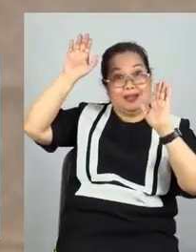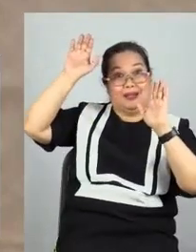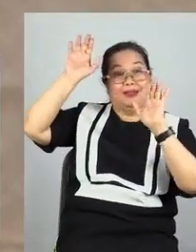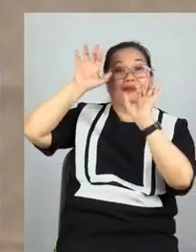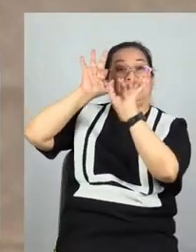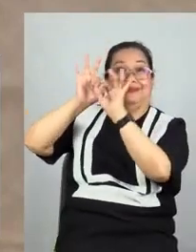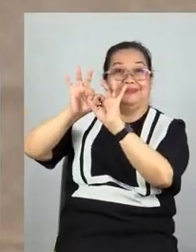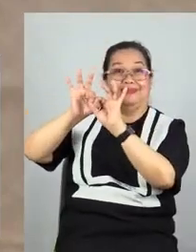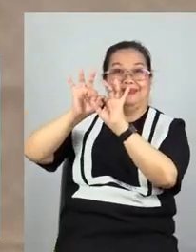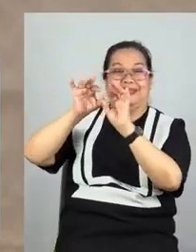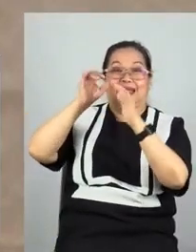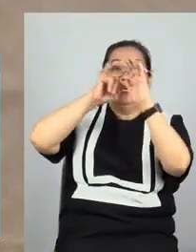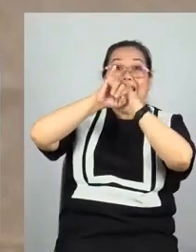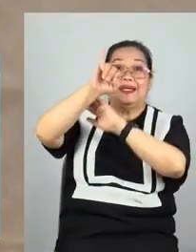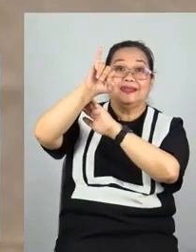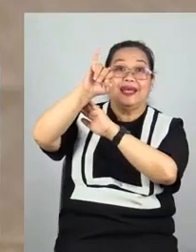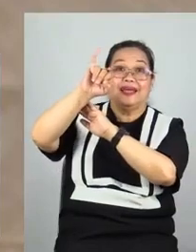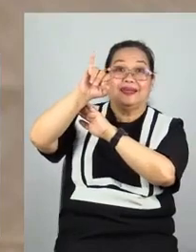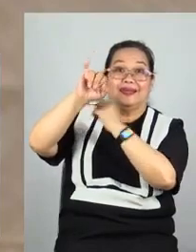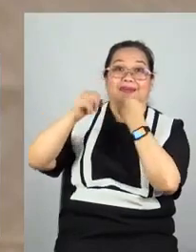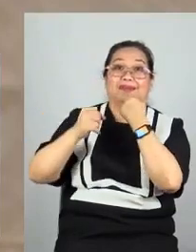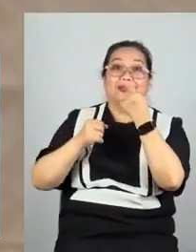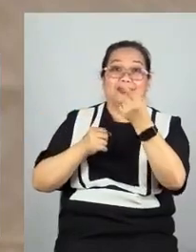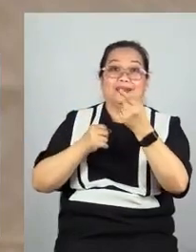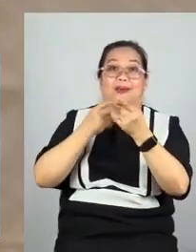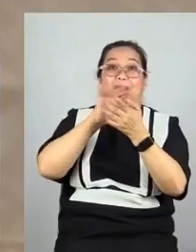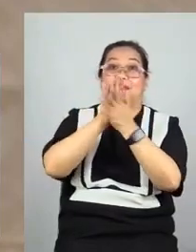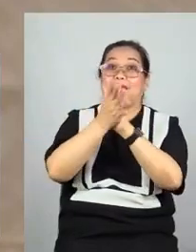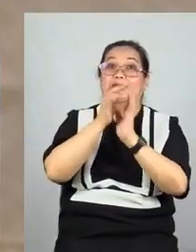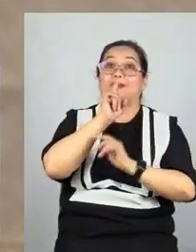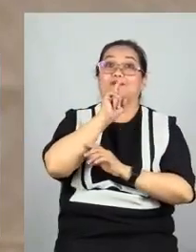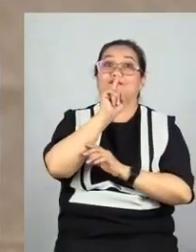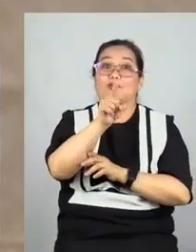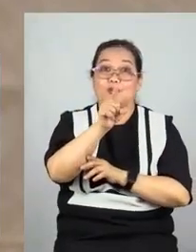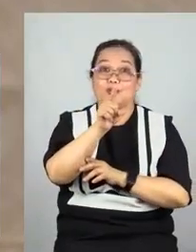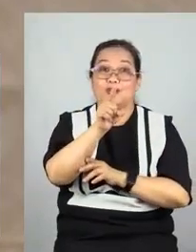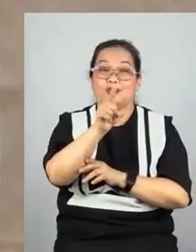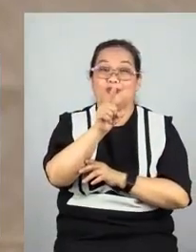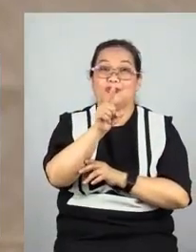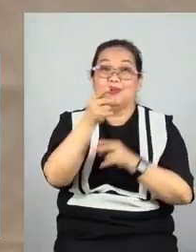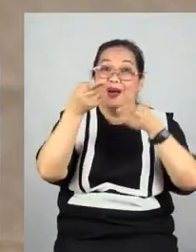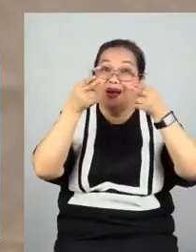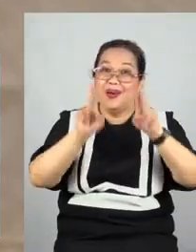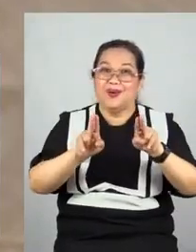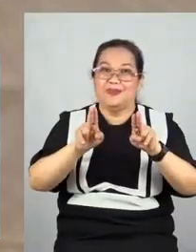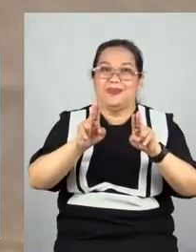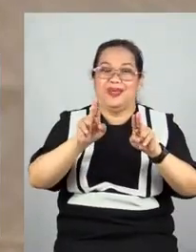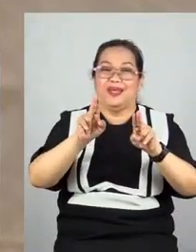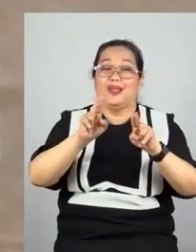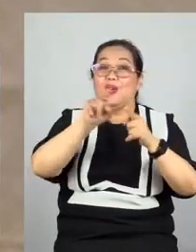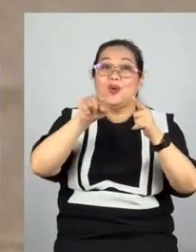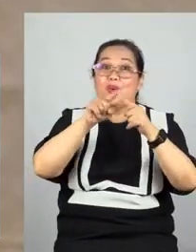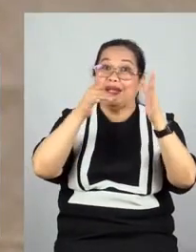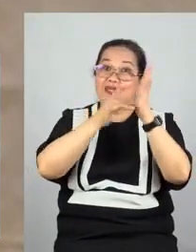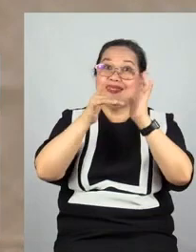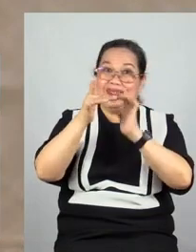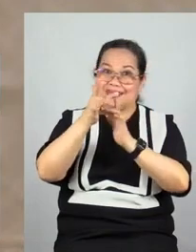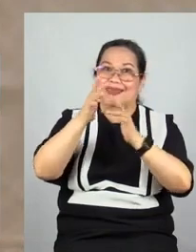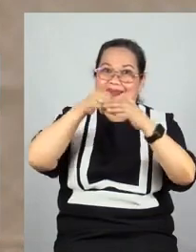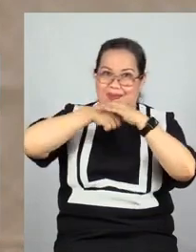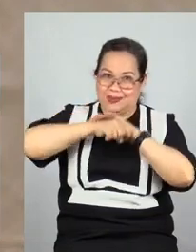Yung pong nasa Isaiah ay naging totoo nung unang Pasko.